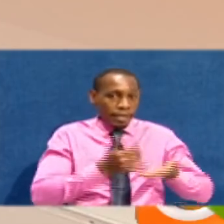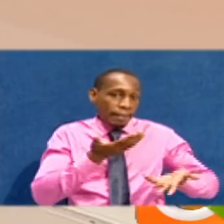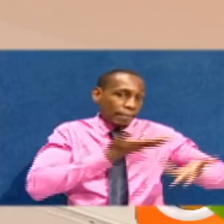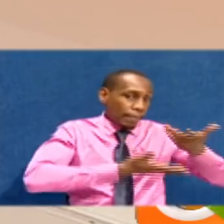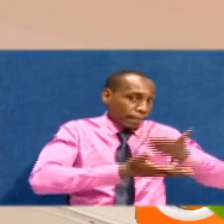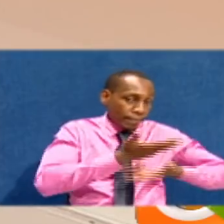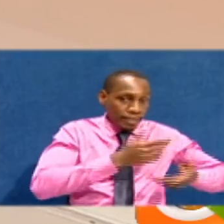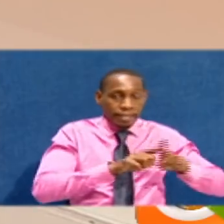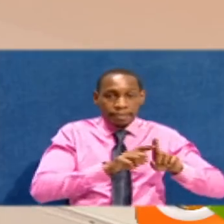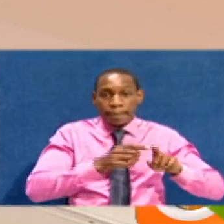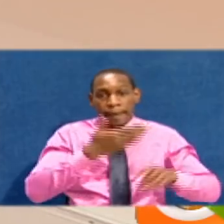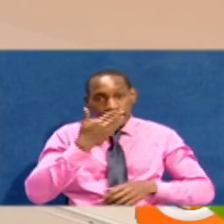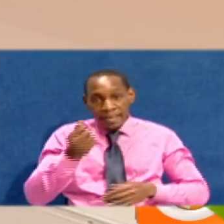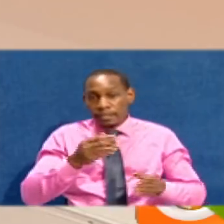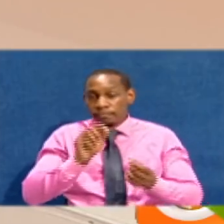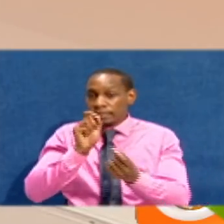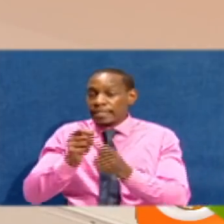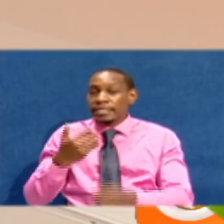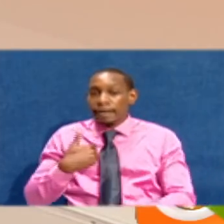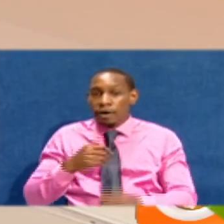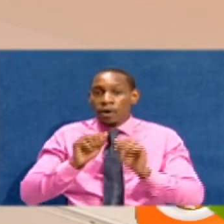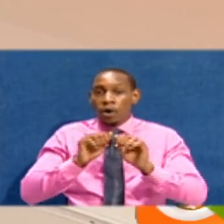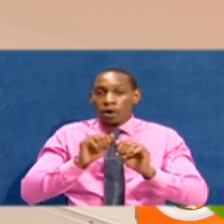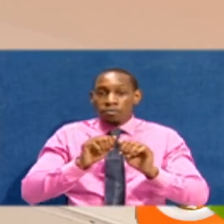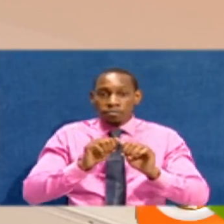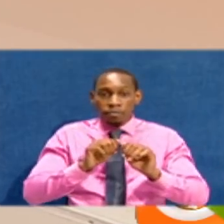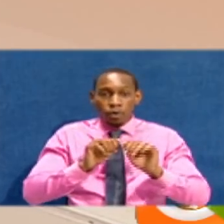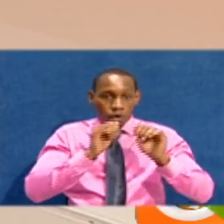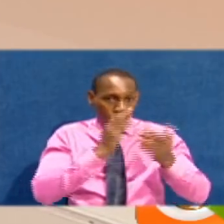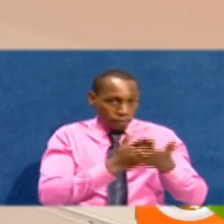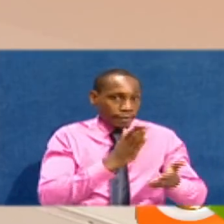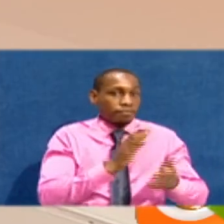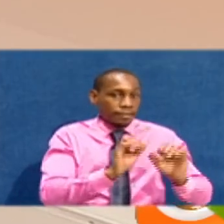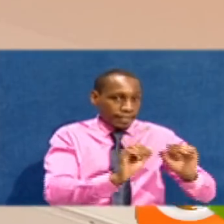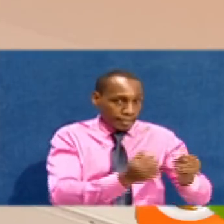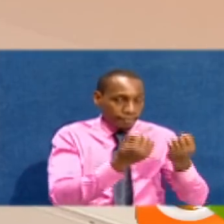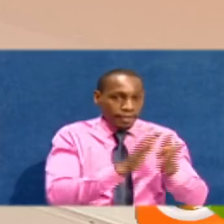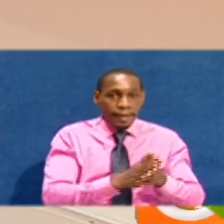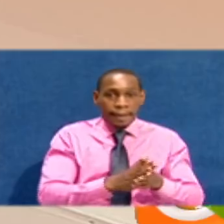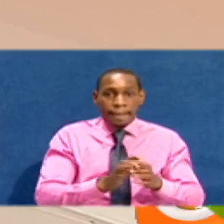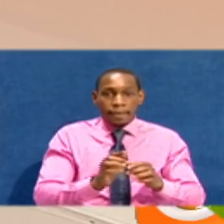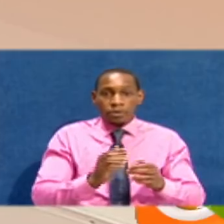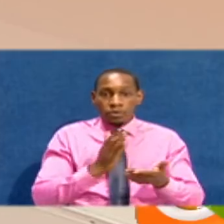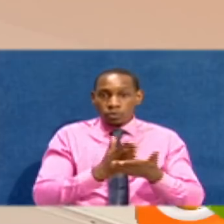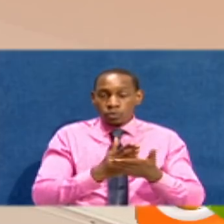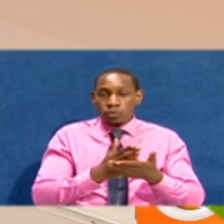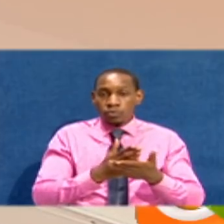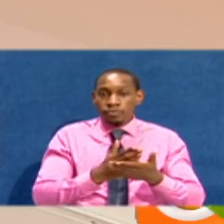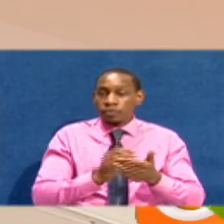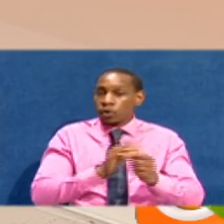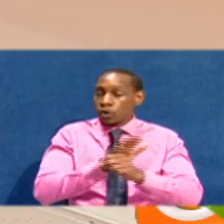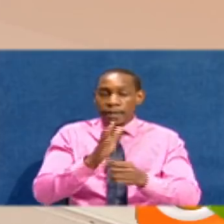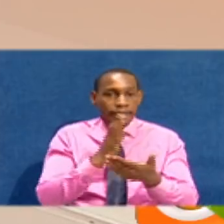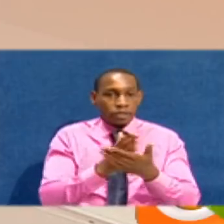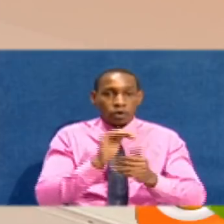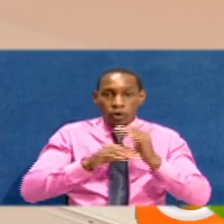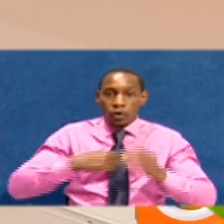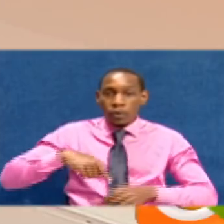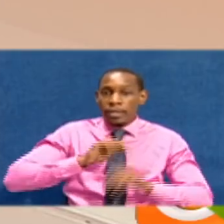may have interacted with, they also go through the test, so that we are all safe. But suffice to say, COVID is real. All of